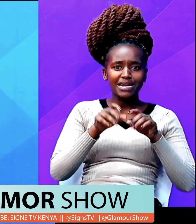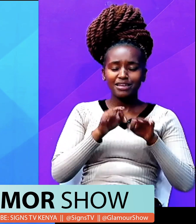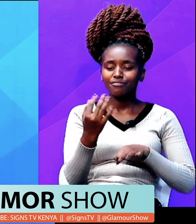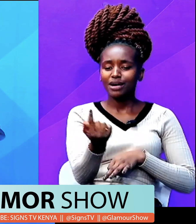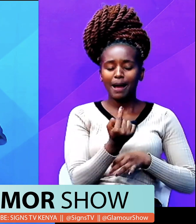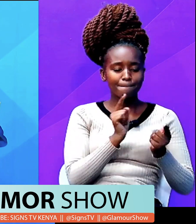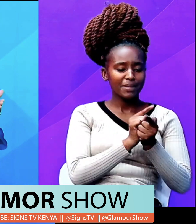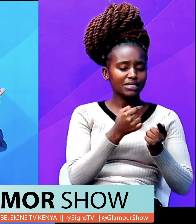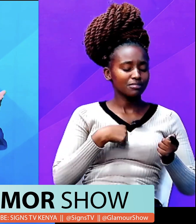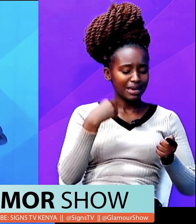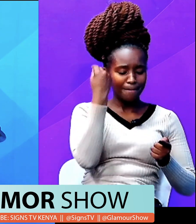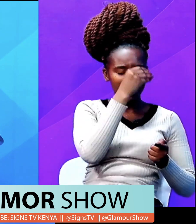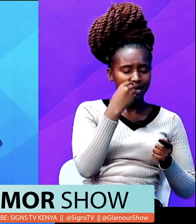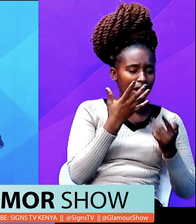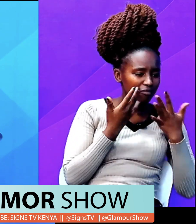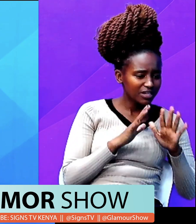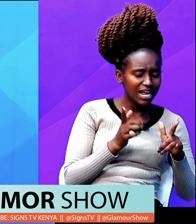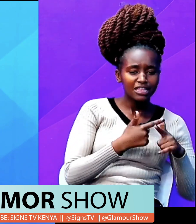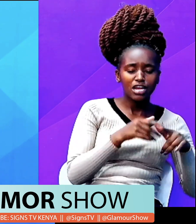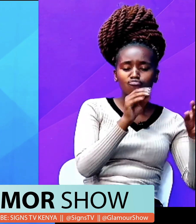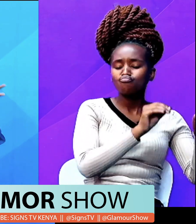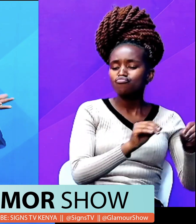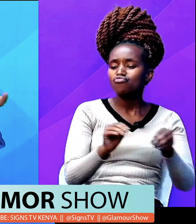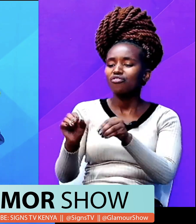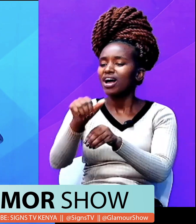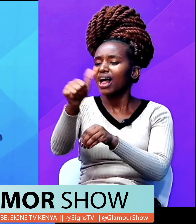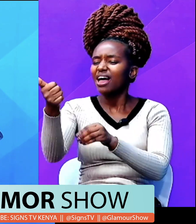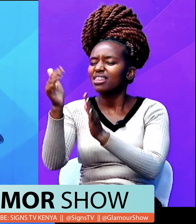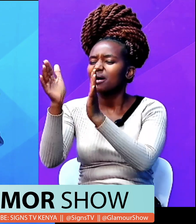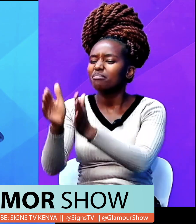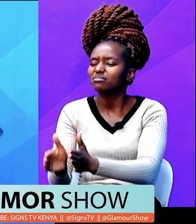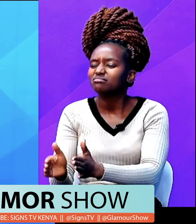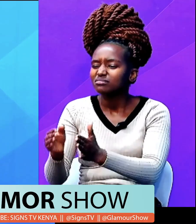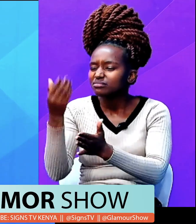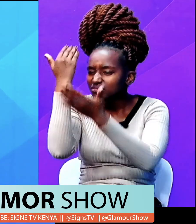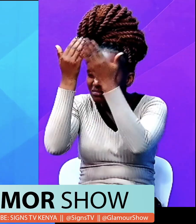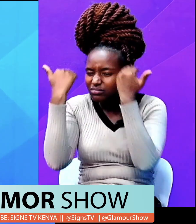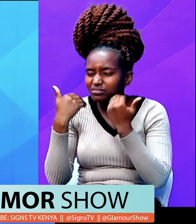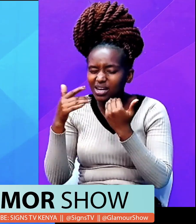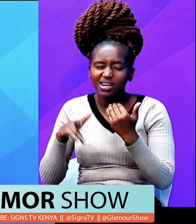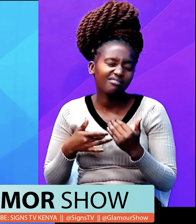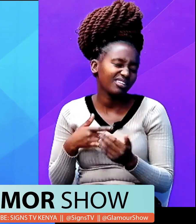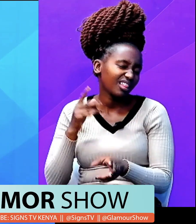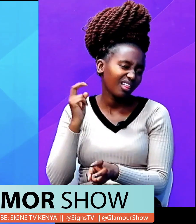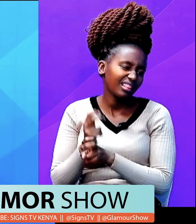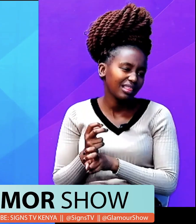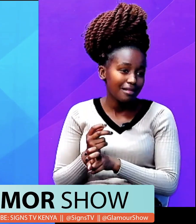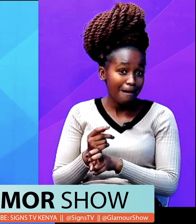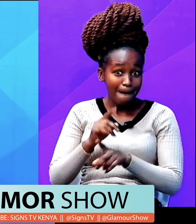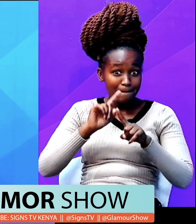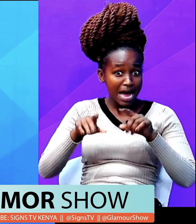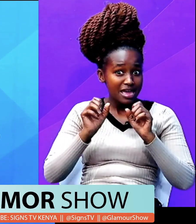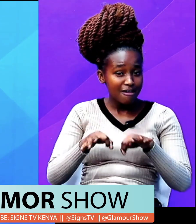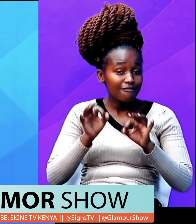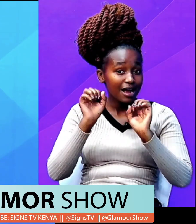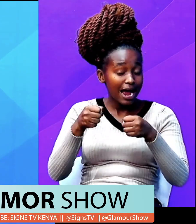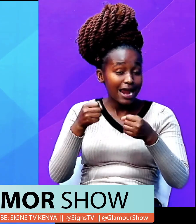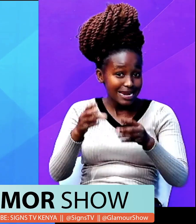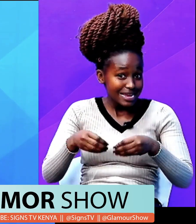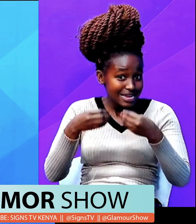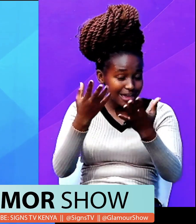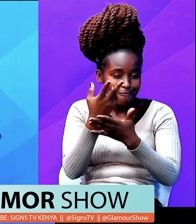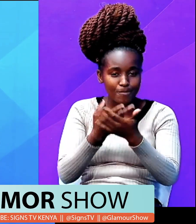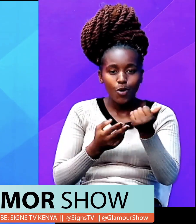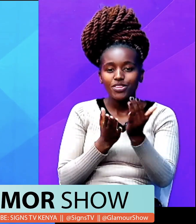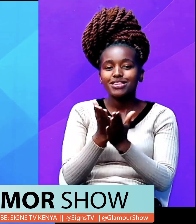other, it's also time consuming. So that's a factor I had to consider before making all these decisions. And